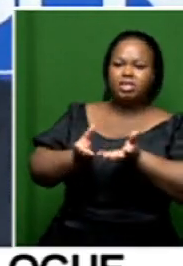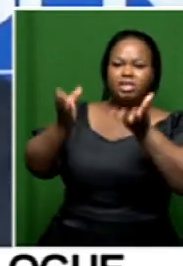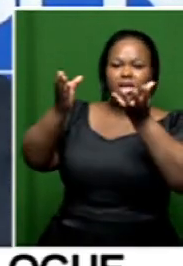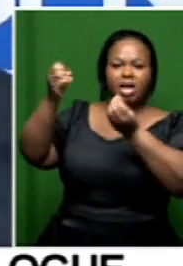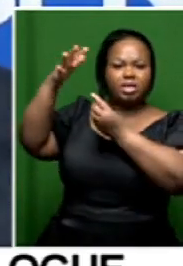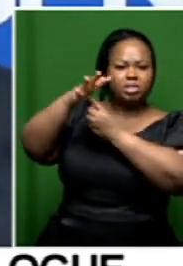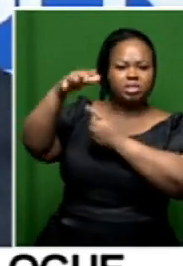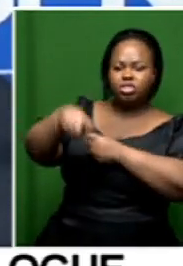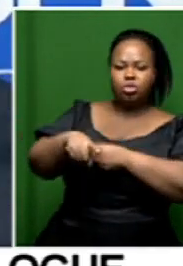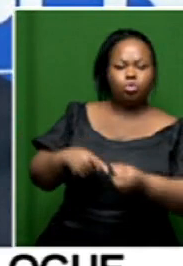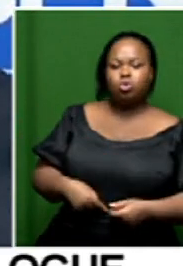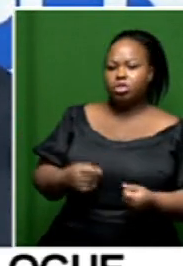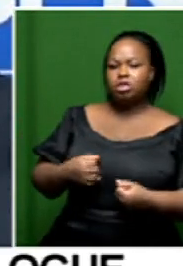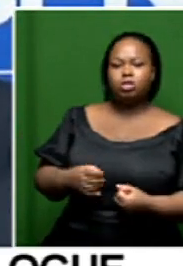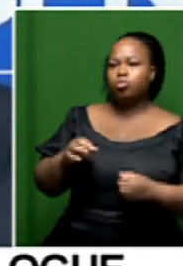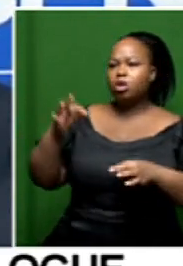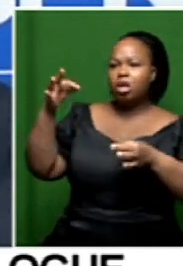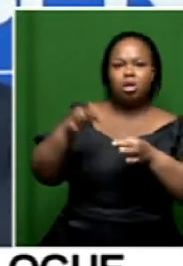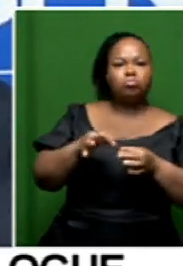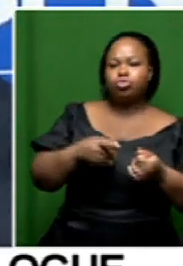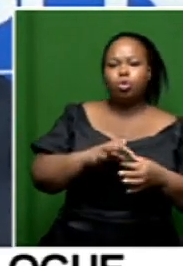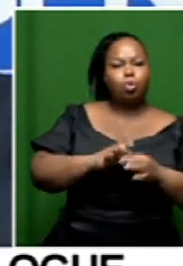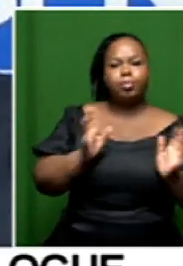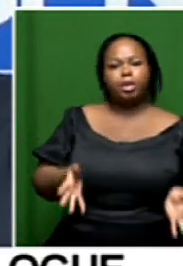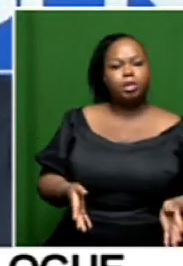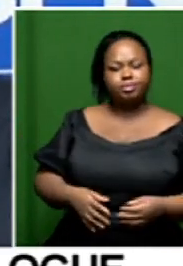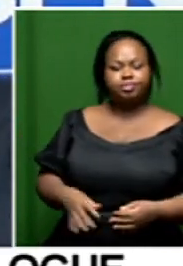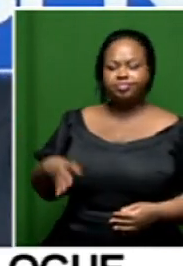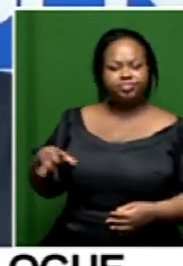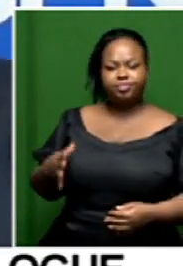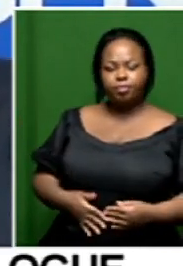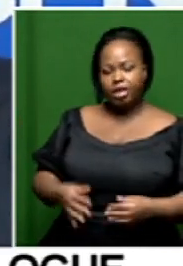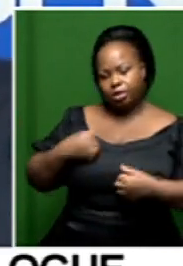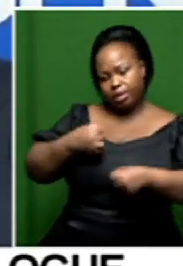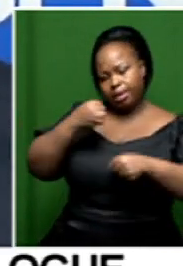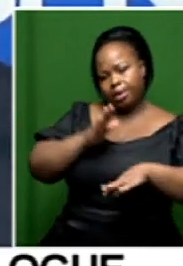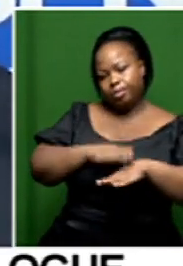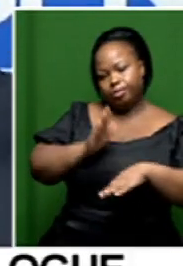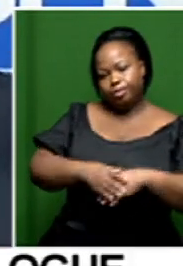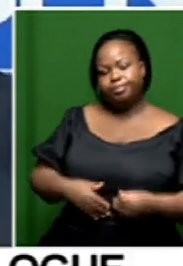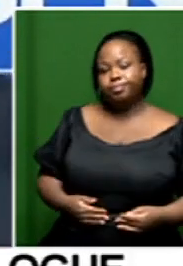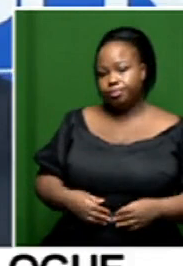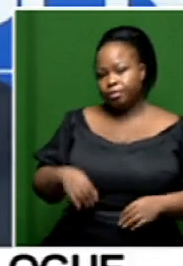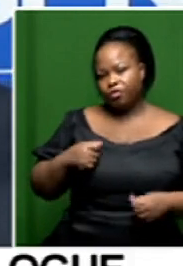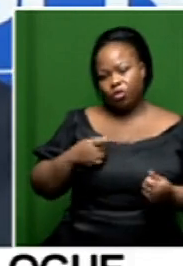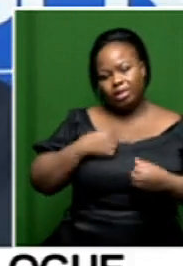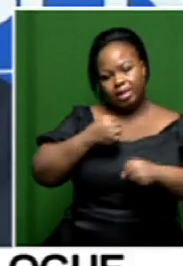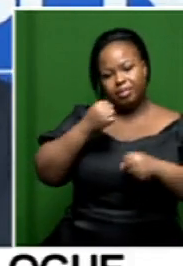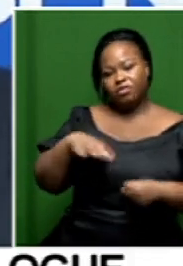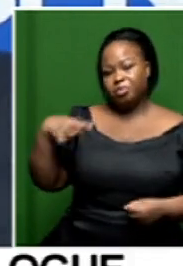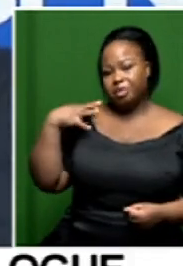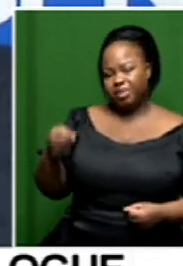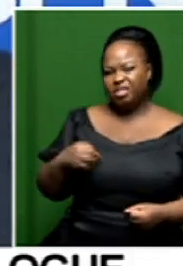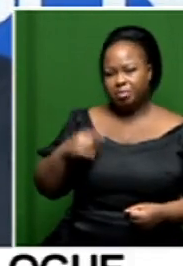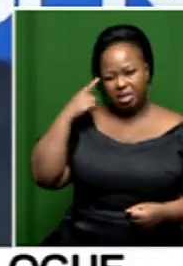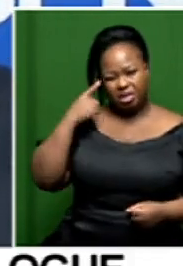with a small area and just put it at your home. So I think we need to do more campaign and rerun the campaign that was done by the Minister.